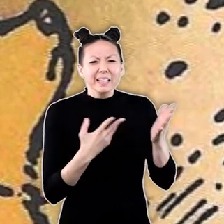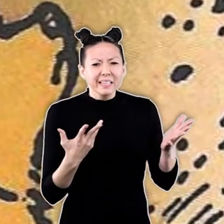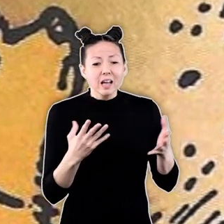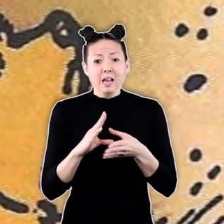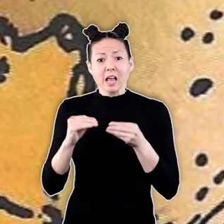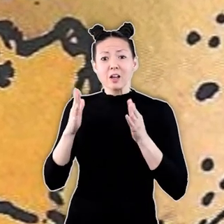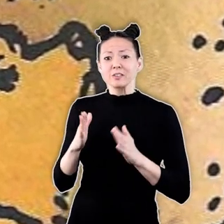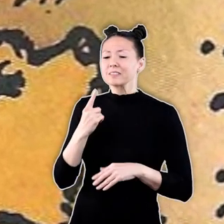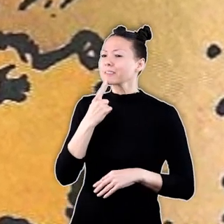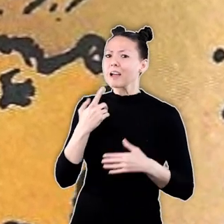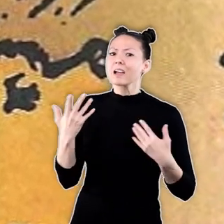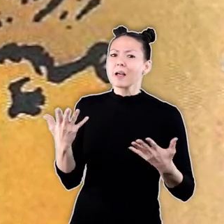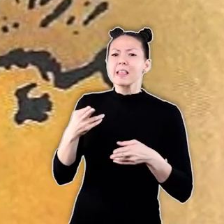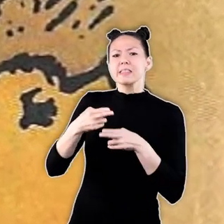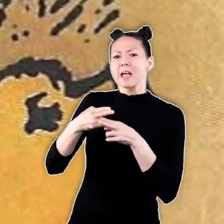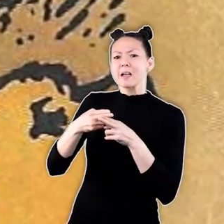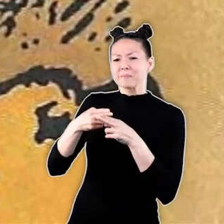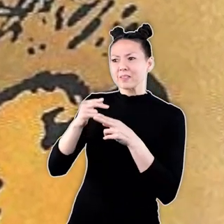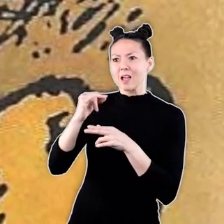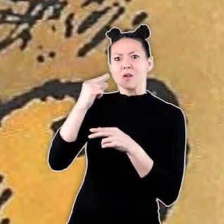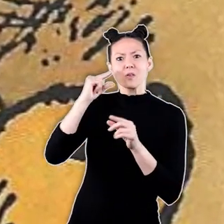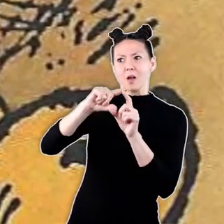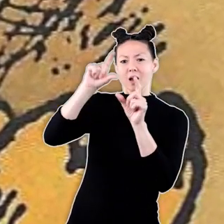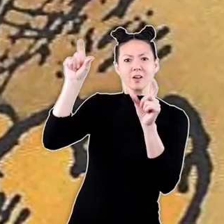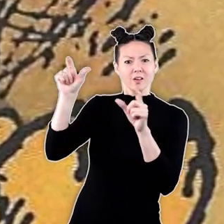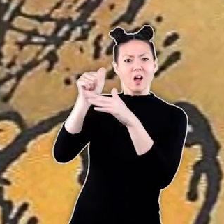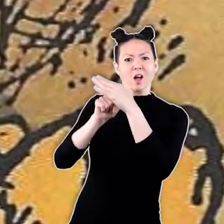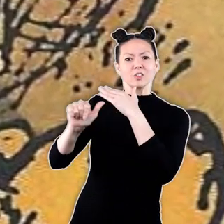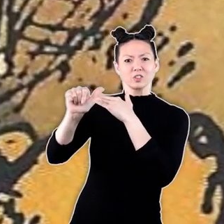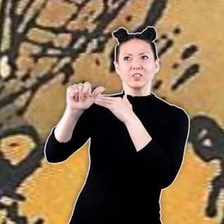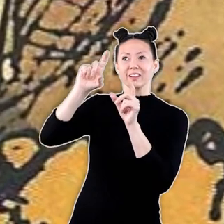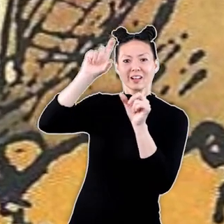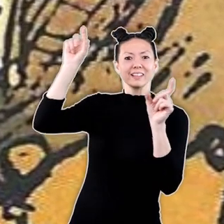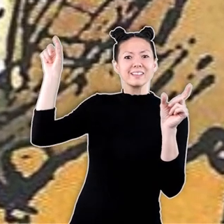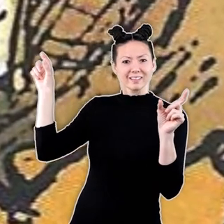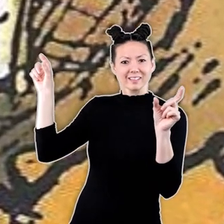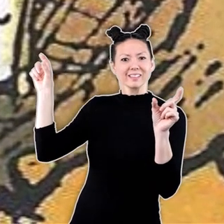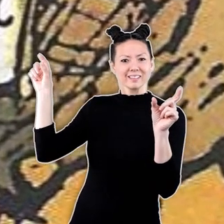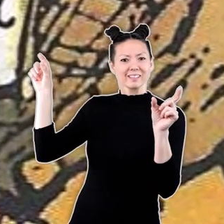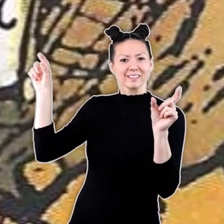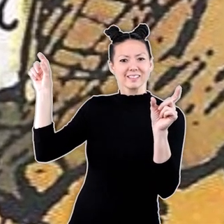he had the name over the door in gold letters and lived under it.